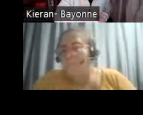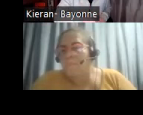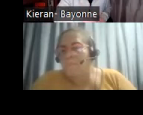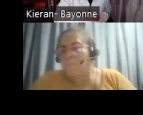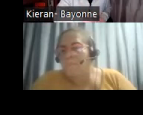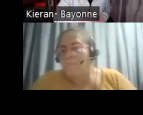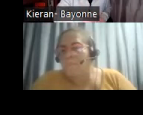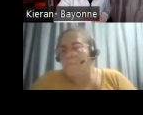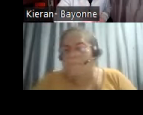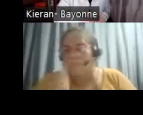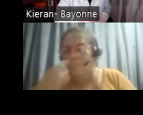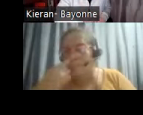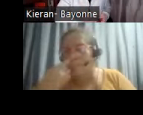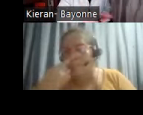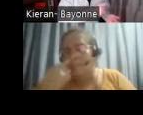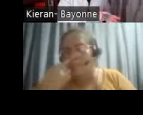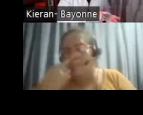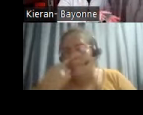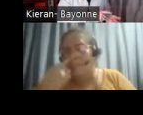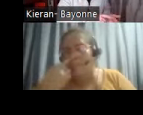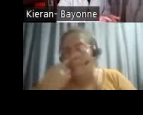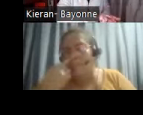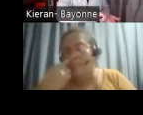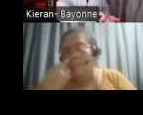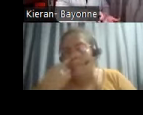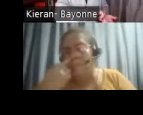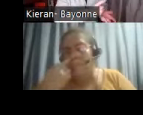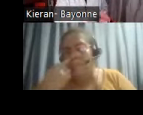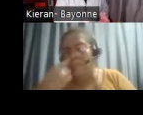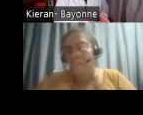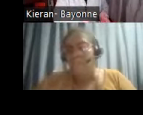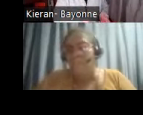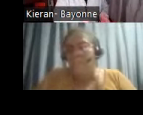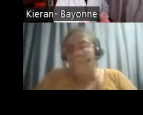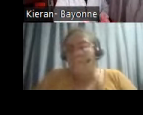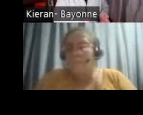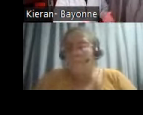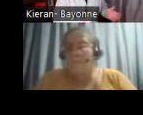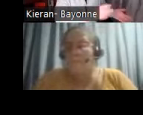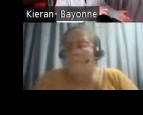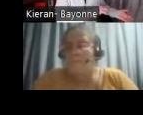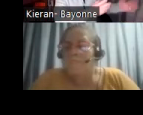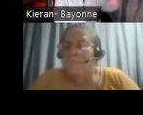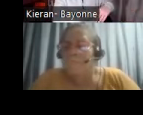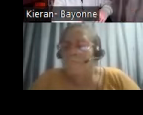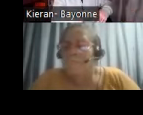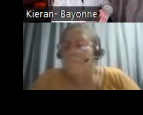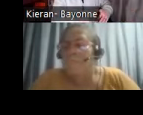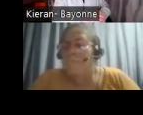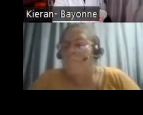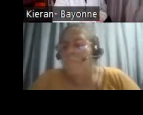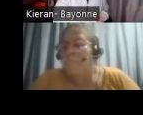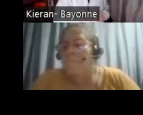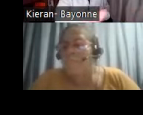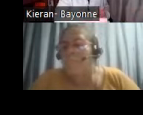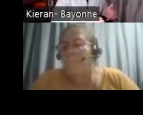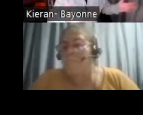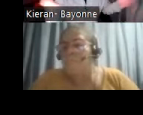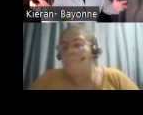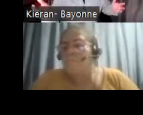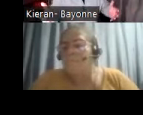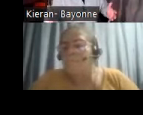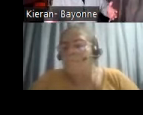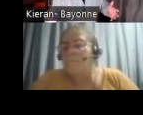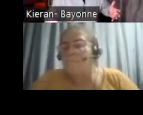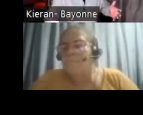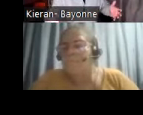the town for the water department when it was owned by Bayonne. When it was sold to Suez, or United Water first,